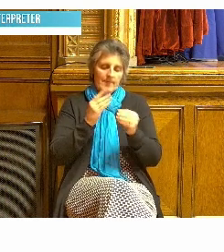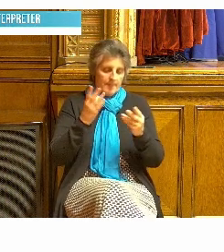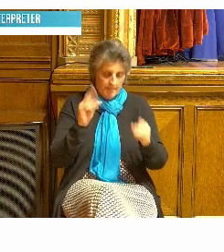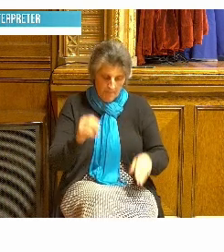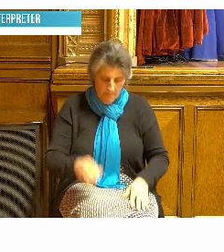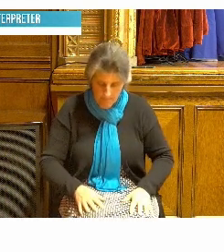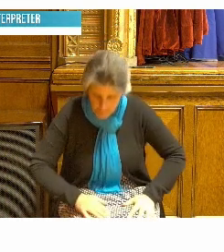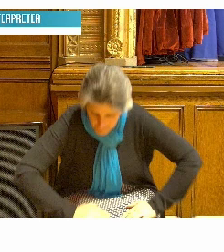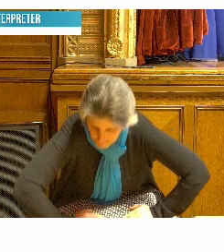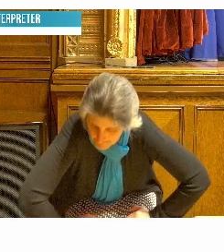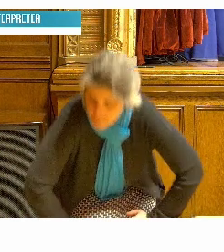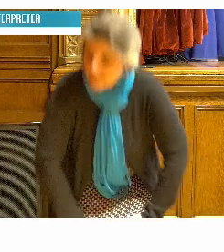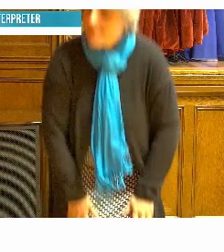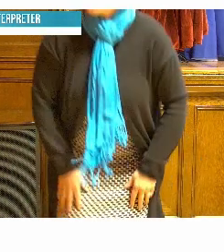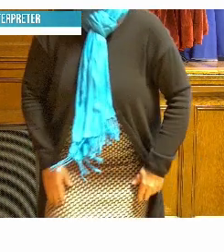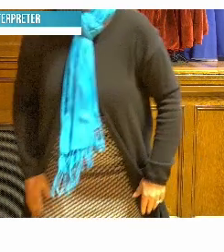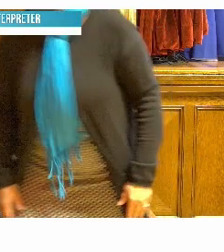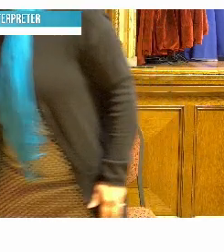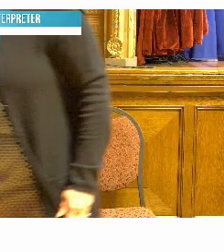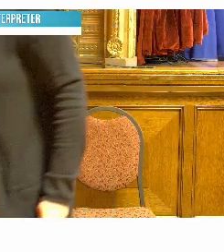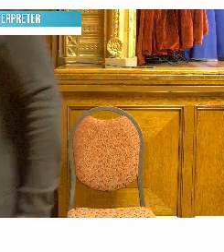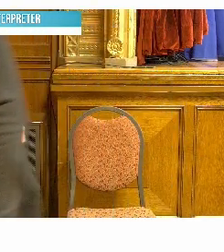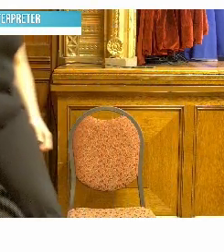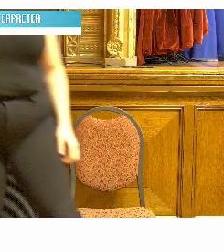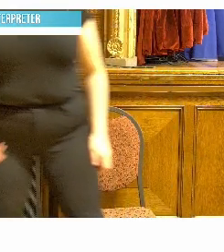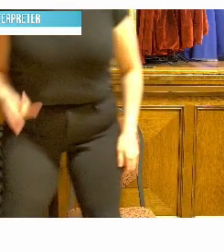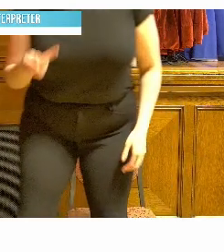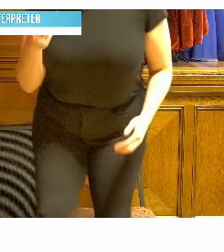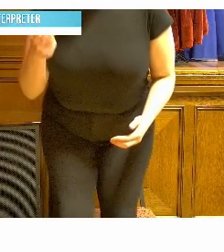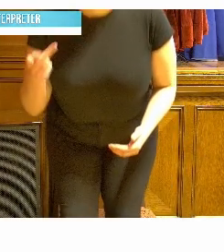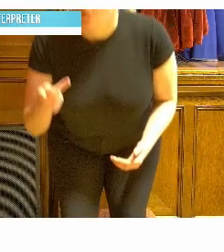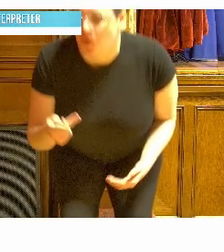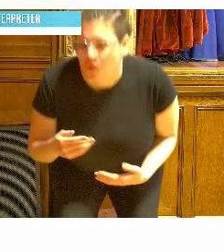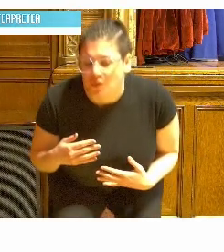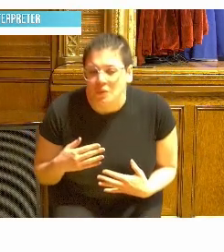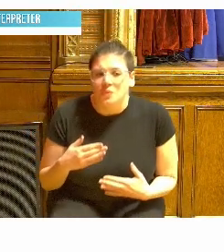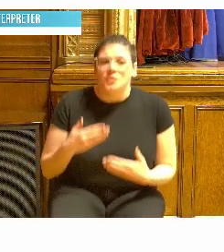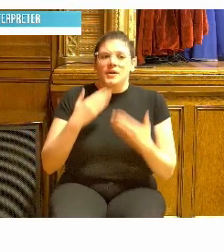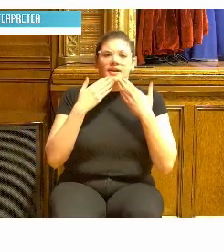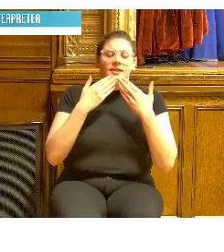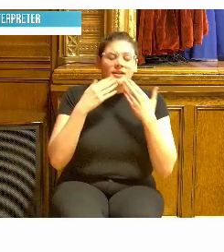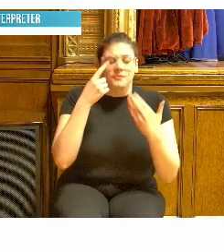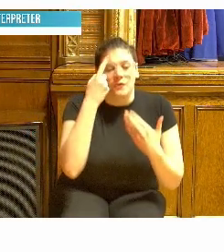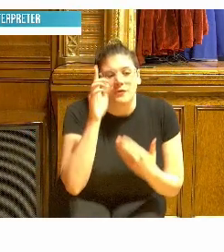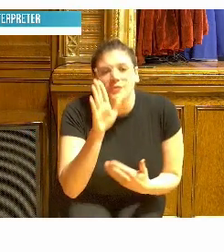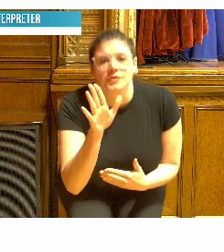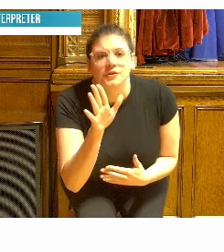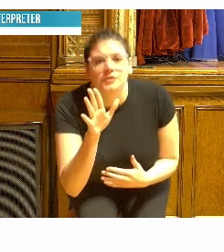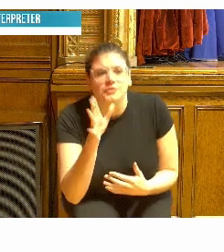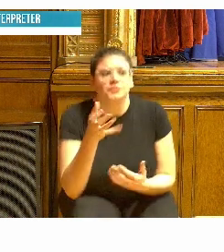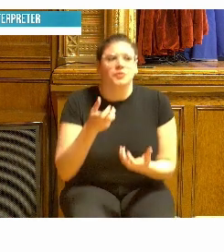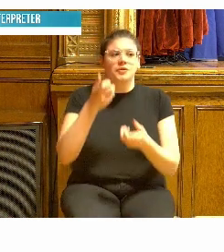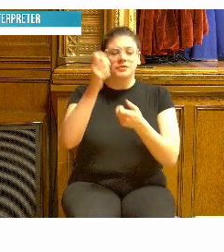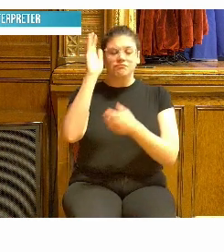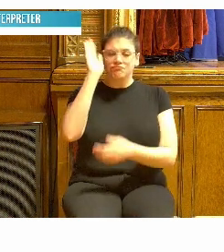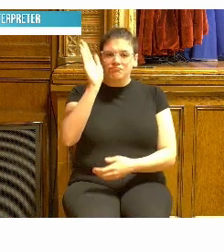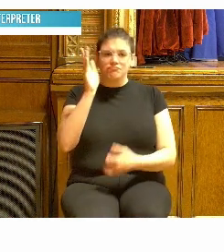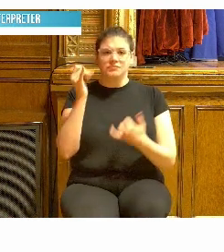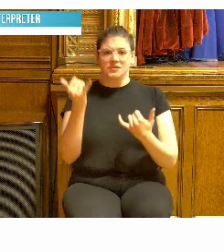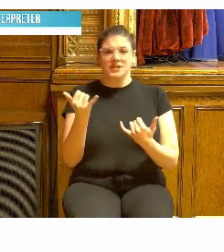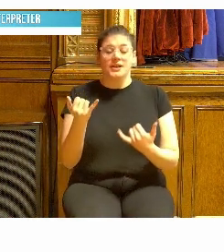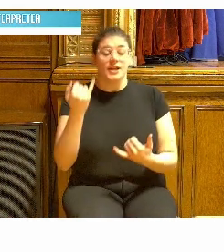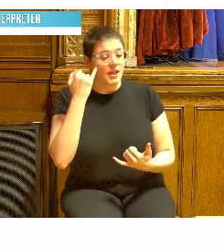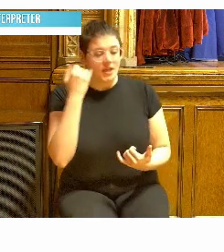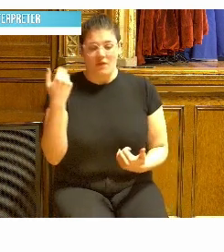you. We are grateful for your testimony today. And if you have more to submit, I know that we